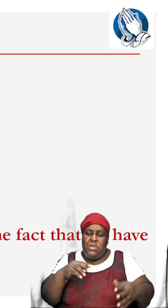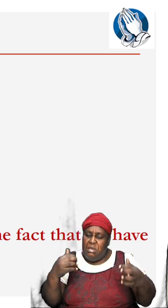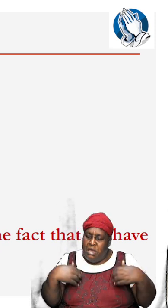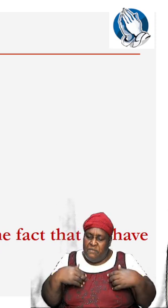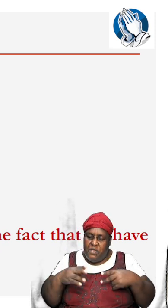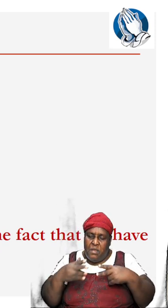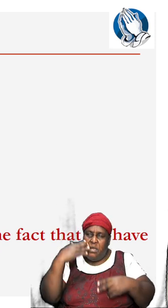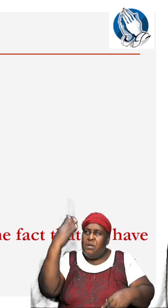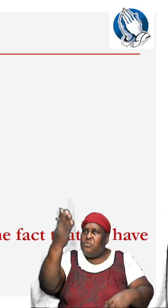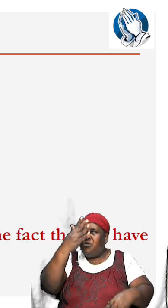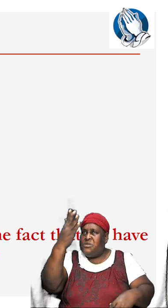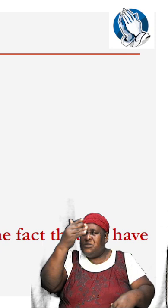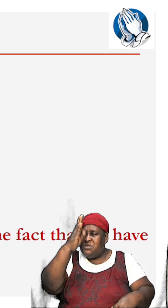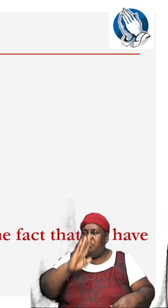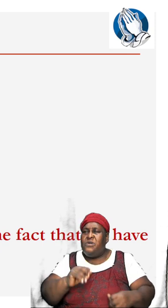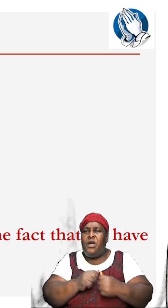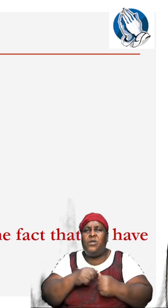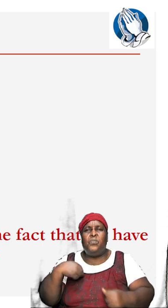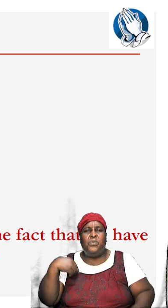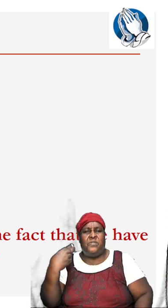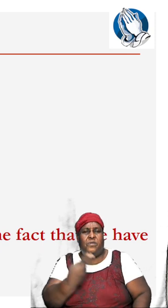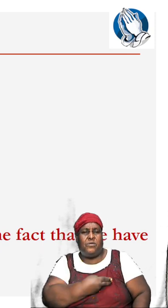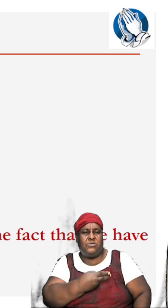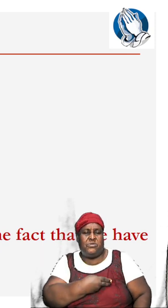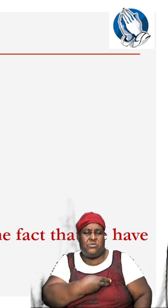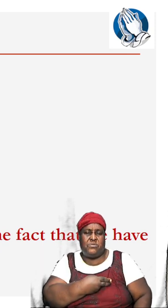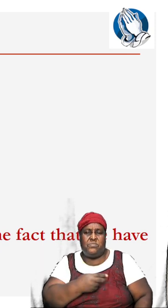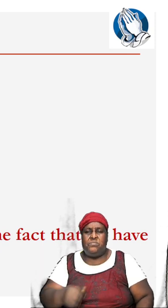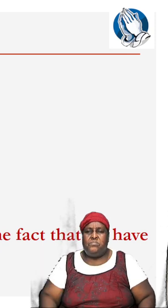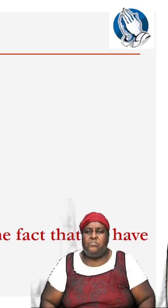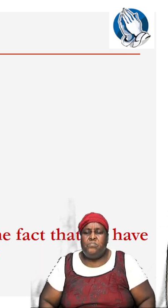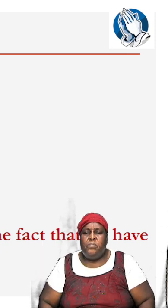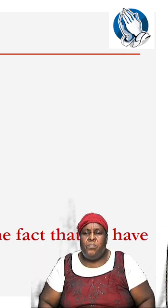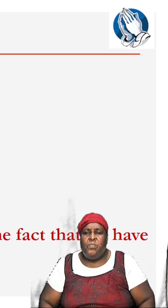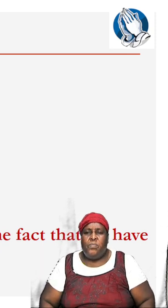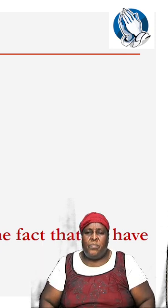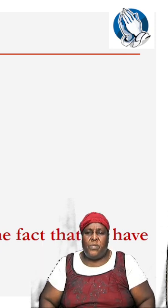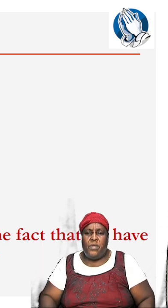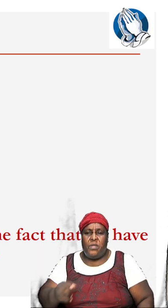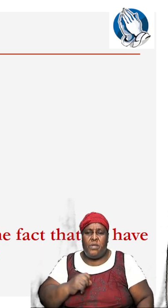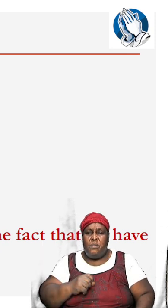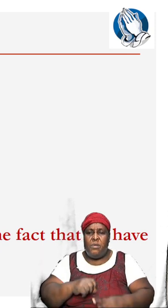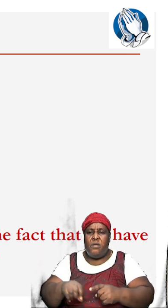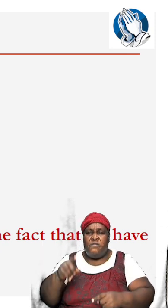us. The defining mark for the child of God